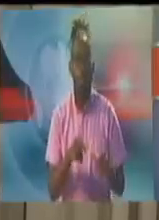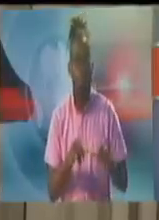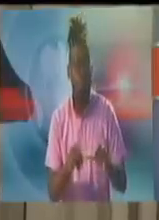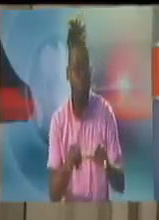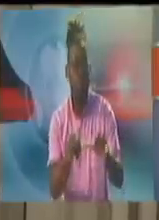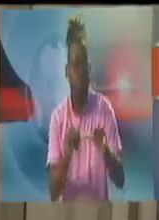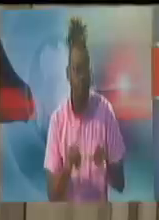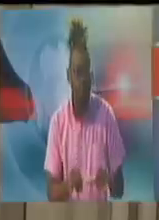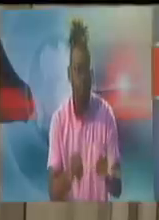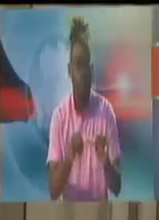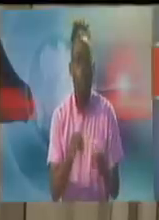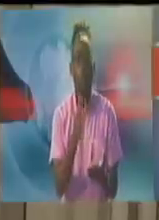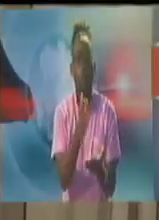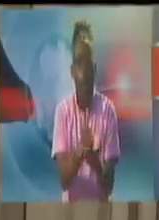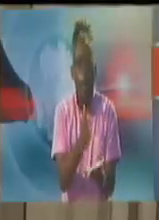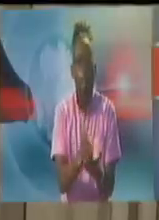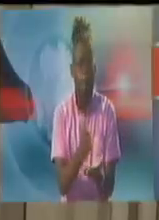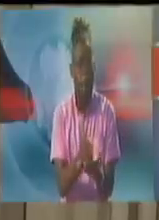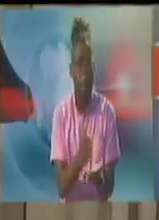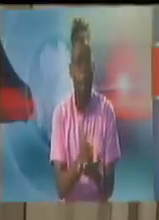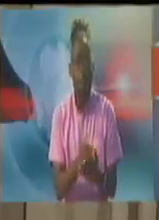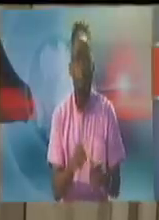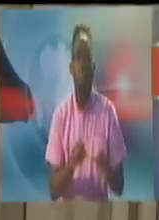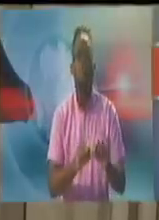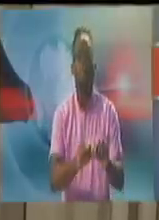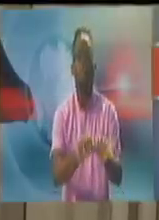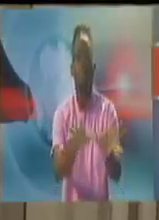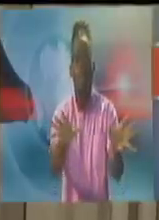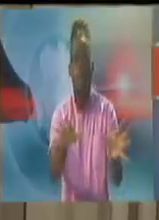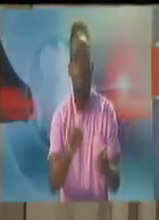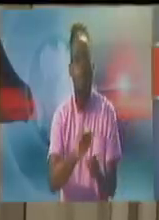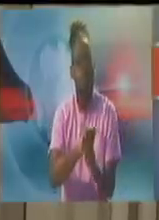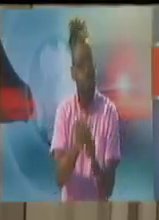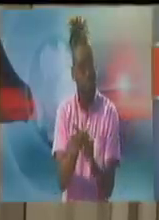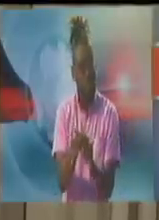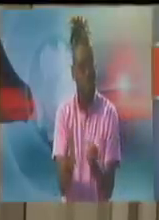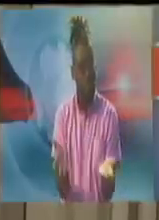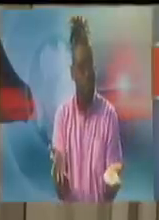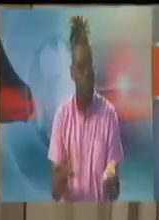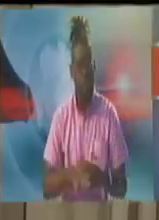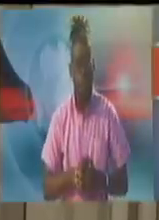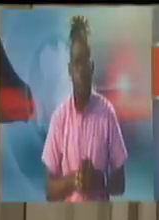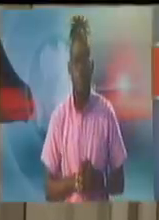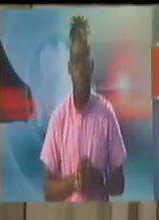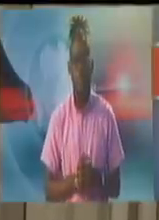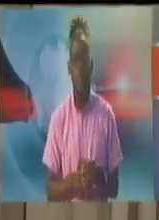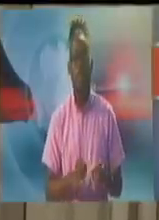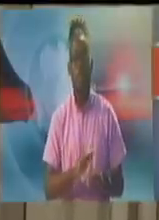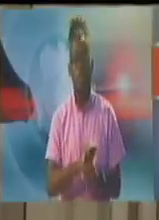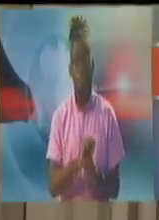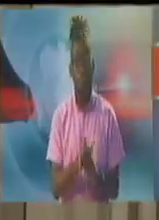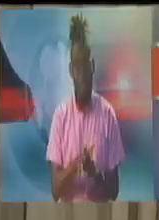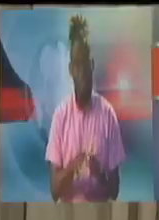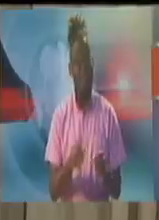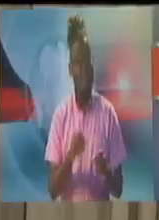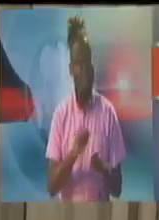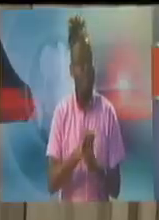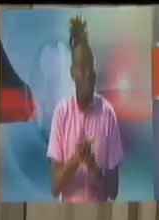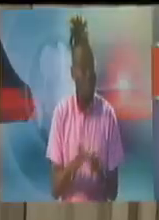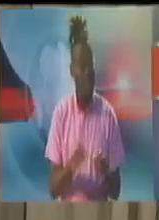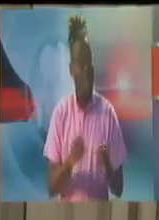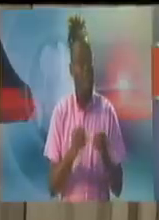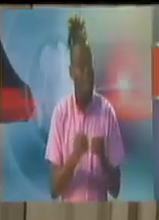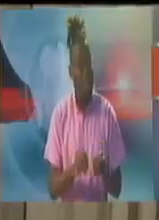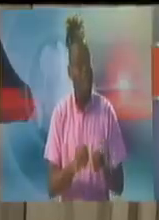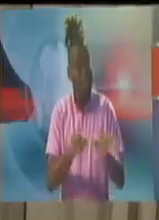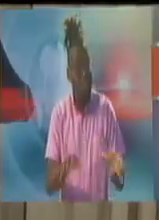of COVID-19 virus. The clear evidence is that the spread of the virus was promoted by international travel, including travel on airplanes